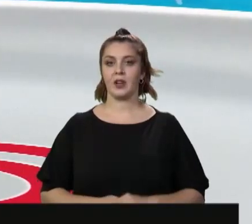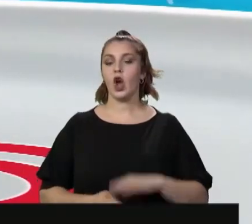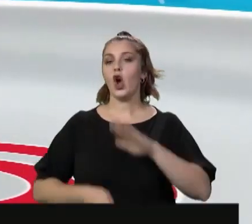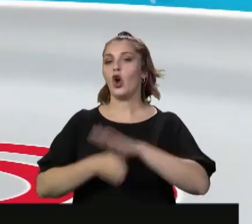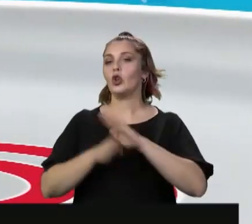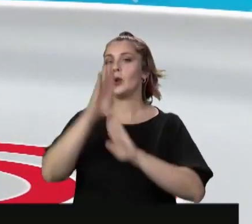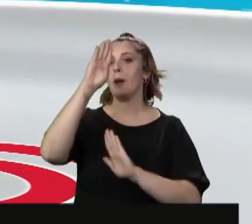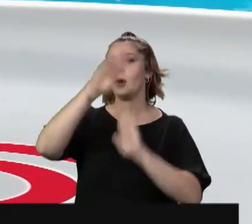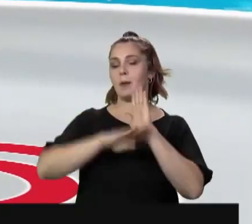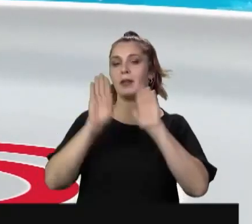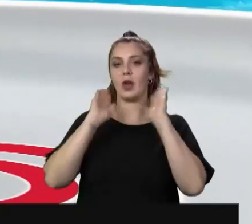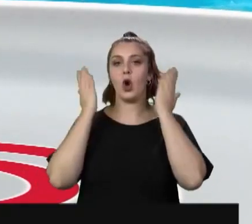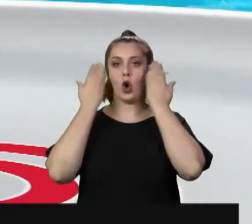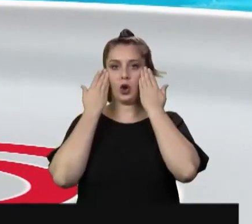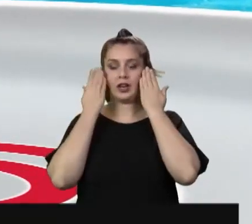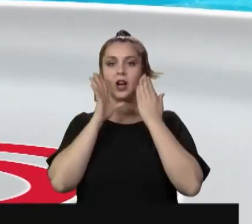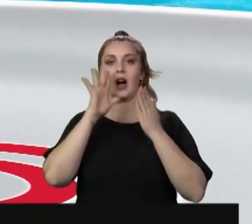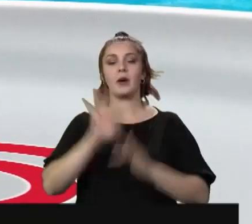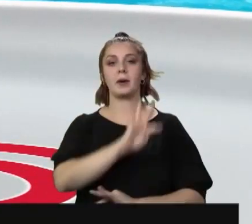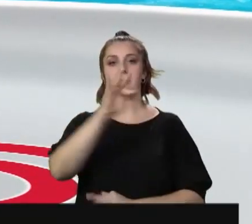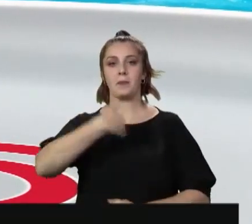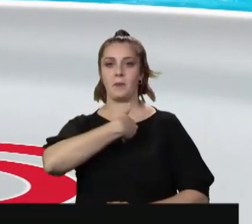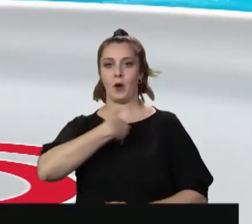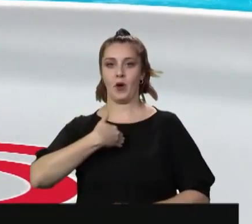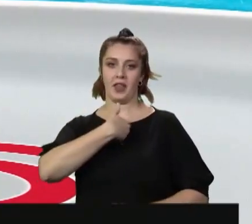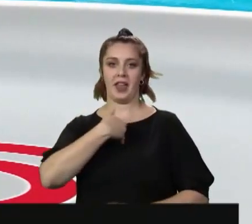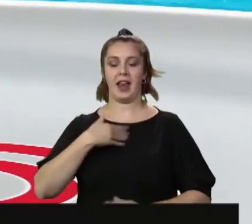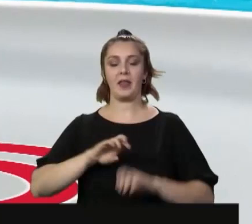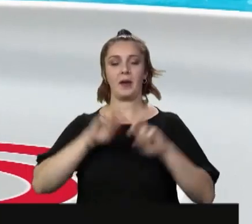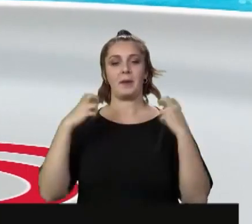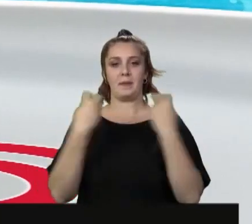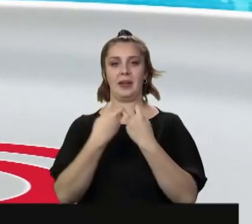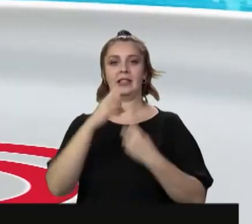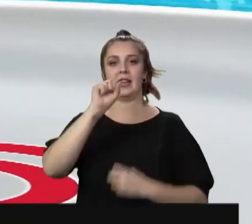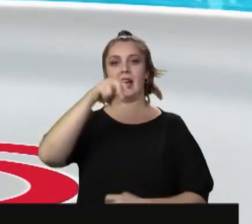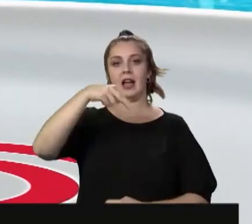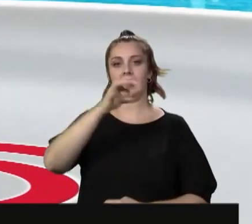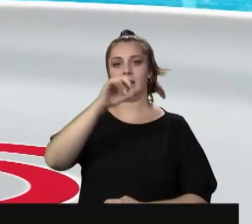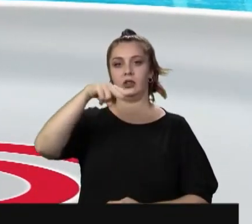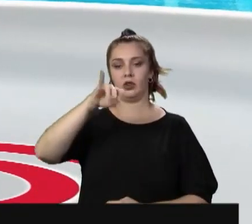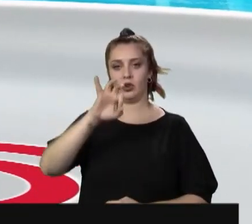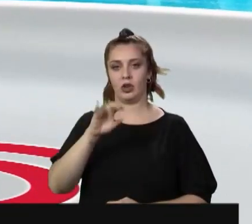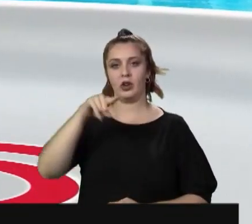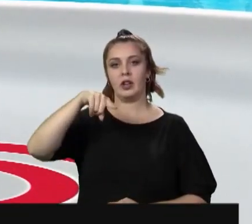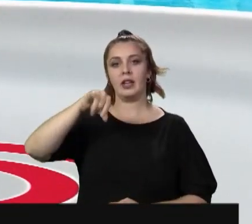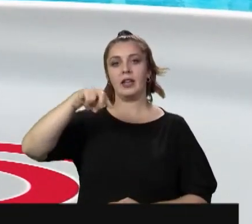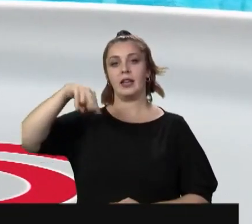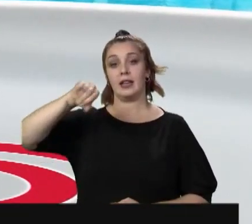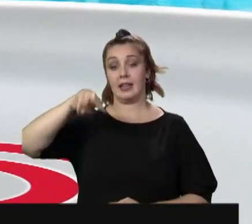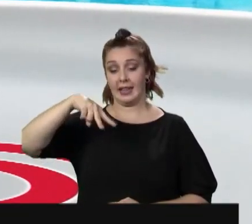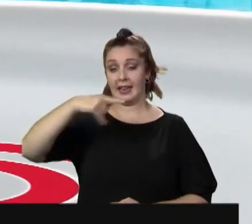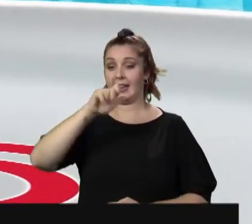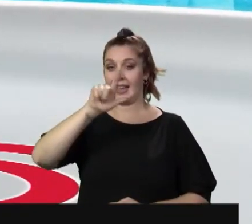La programación del Congreso, damos paso al moderador de la... We're going to give the floor to the moderator for the next table,